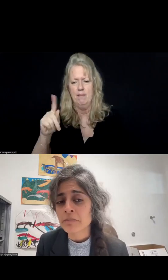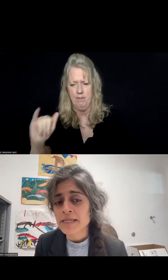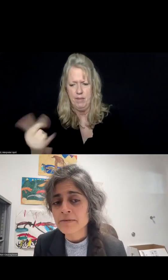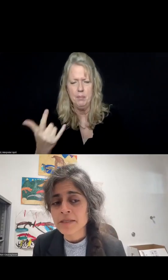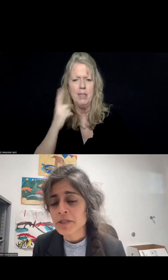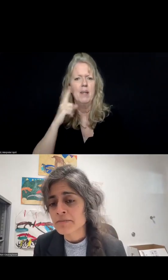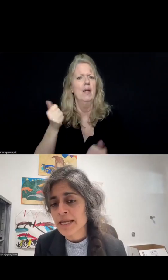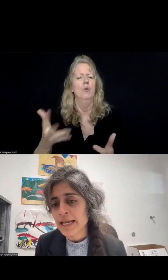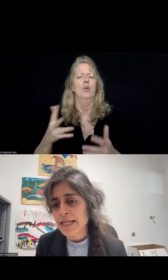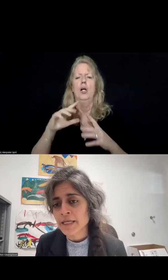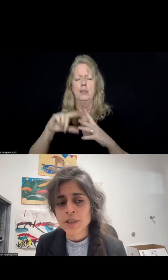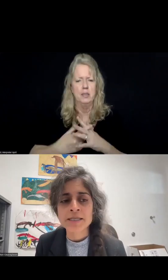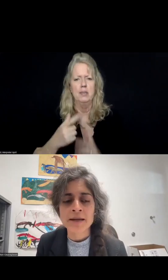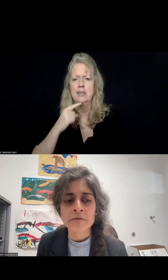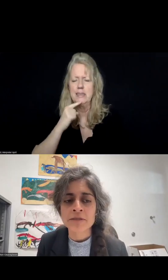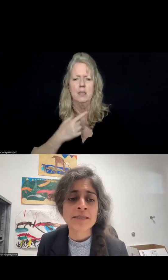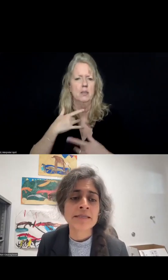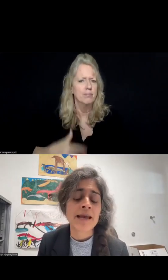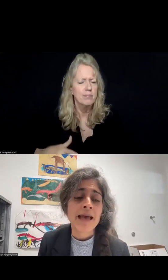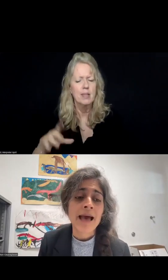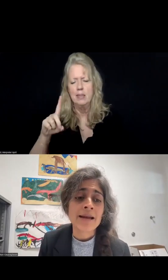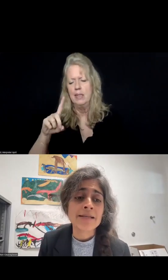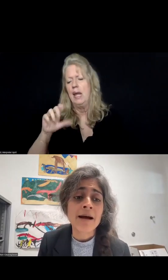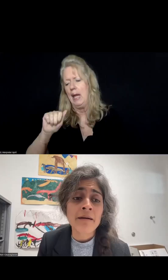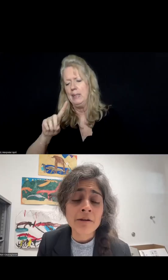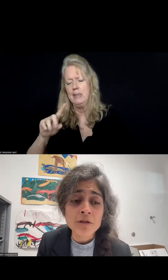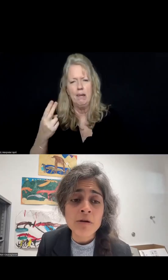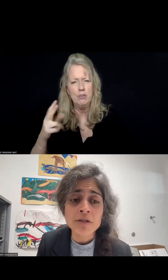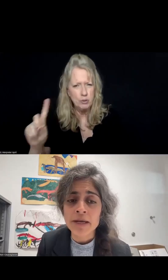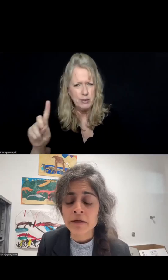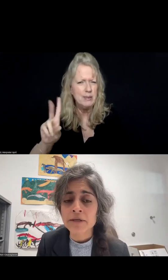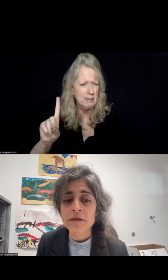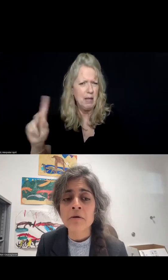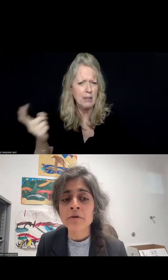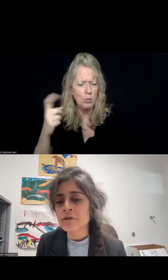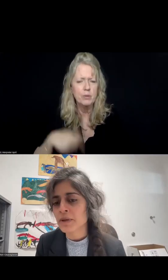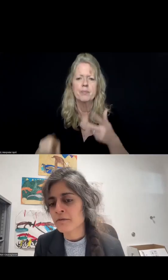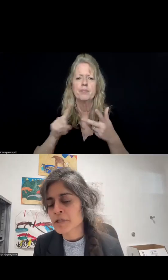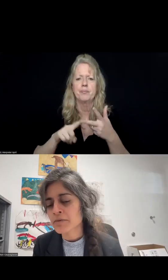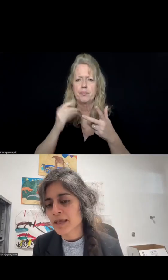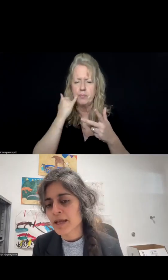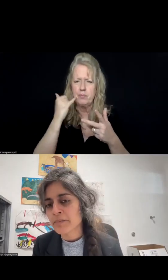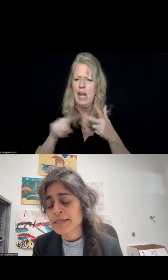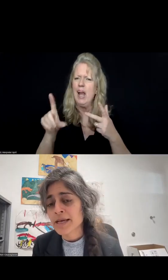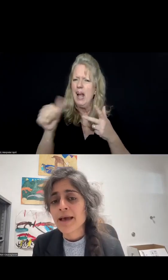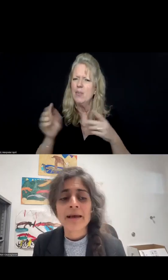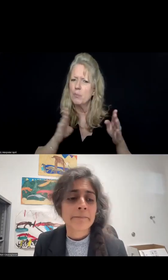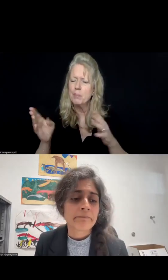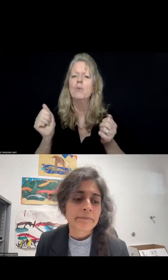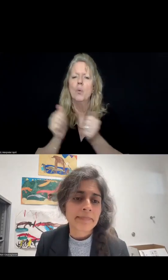severe depressive symptoms and ADHD diagnoses. And there's also increased co-use behaviors with